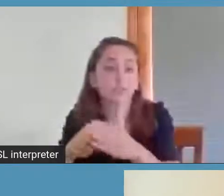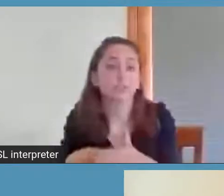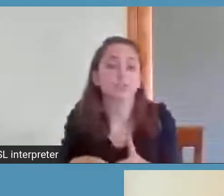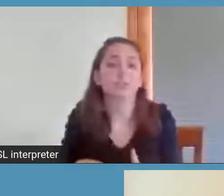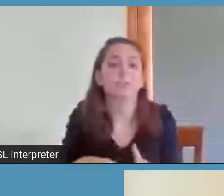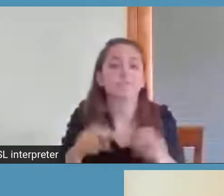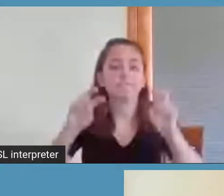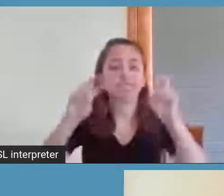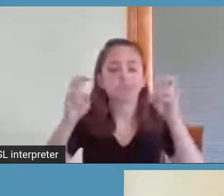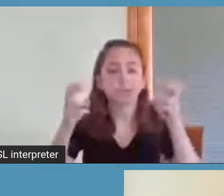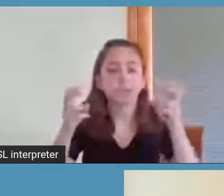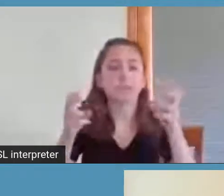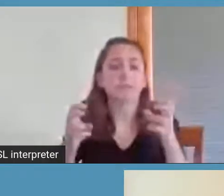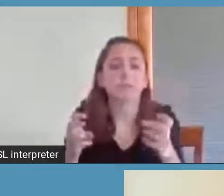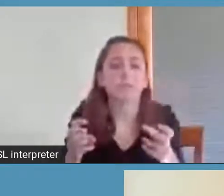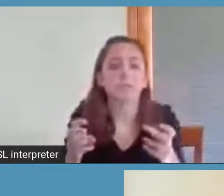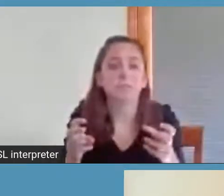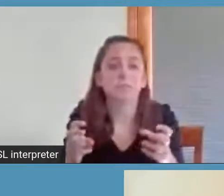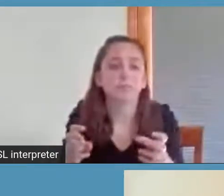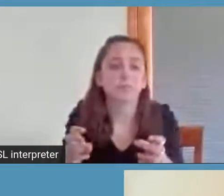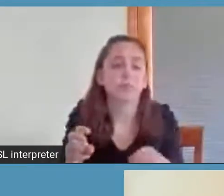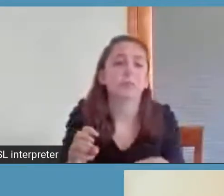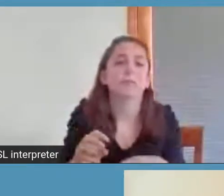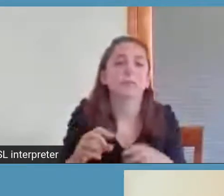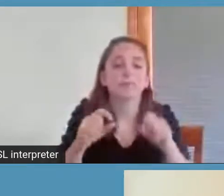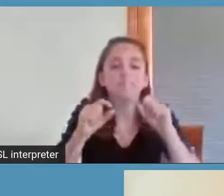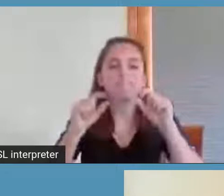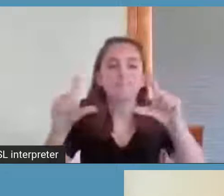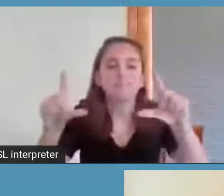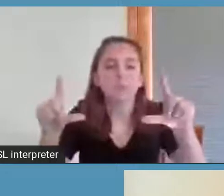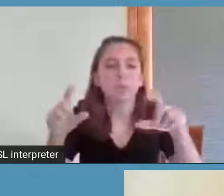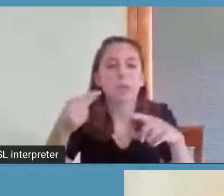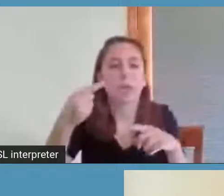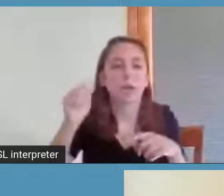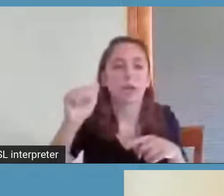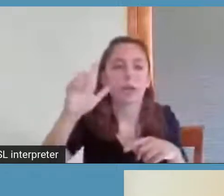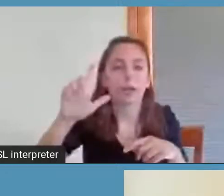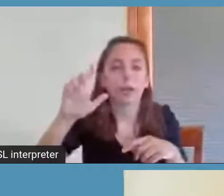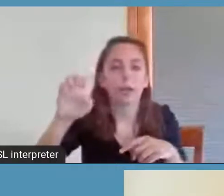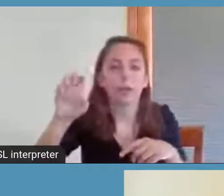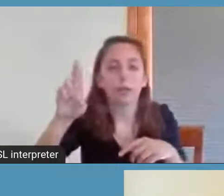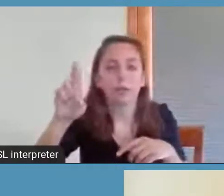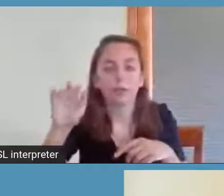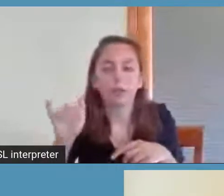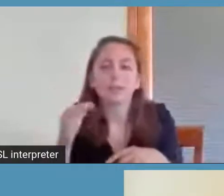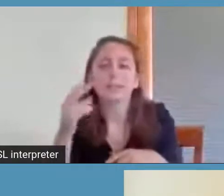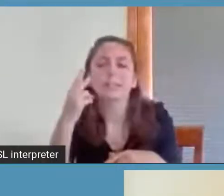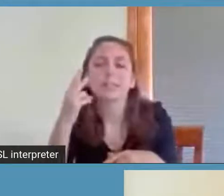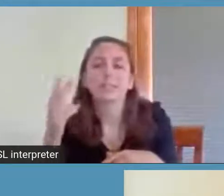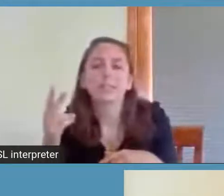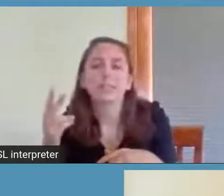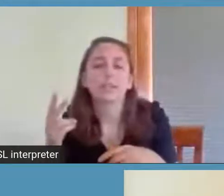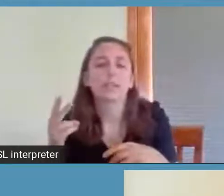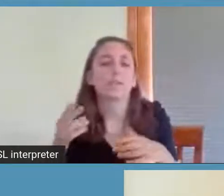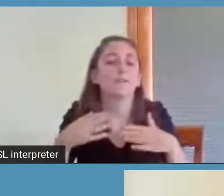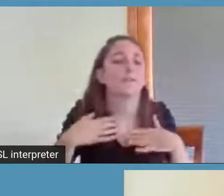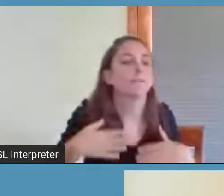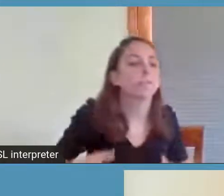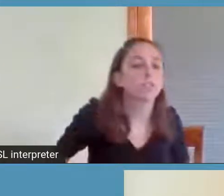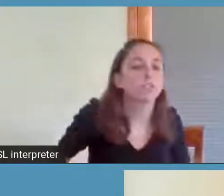then there was a screen in the gallery so they could see what was happening in Second Life in the physical gallery. So it was a